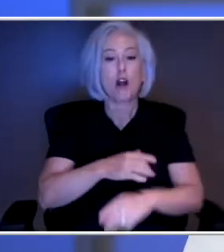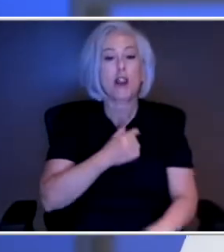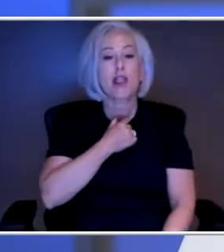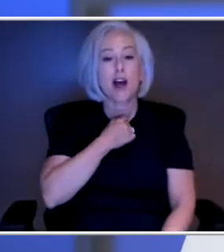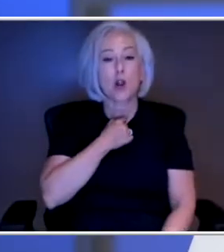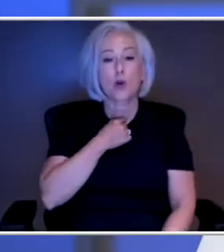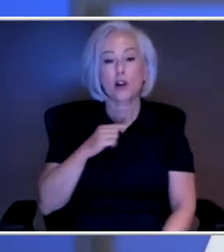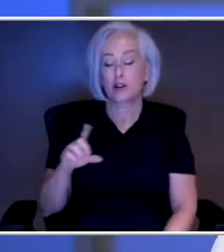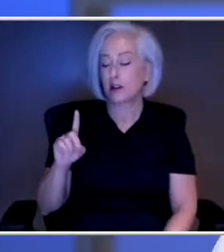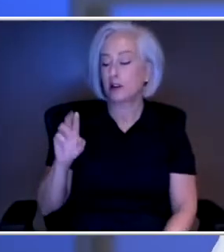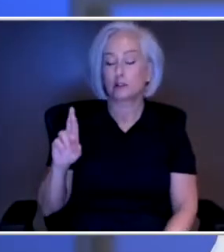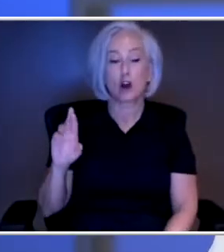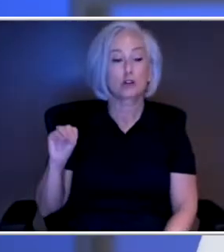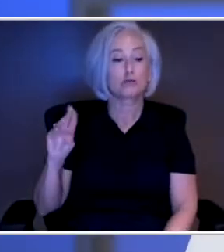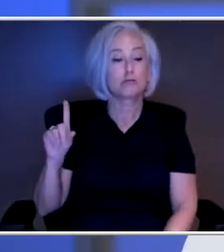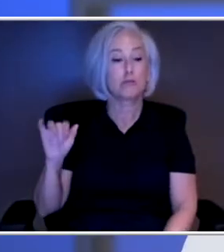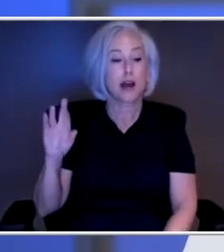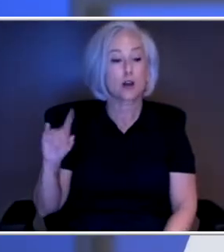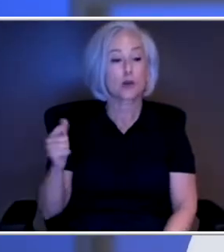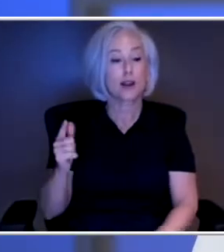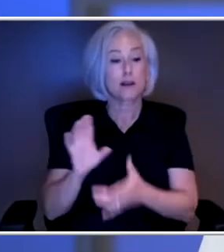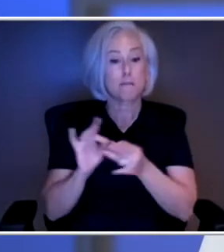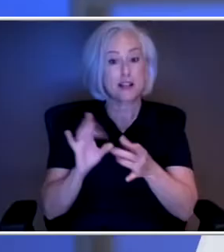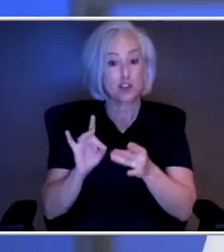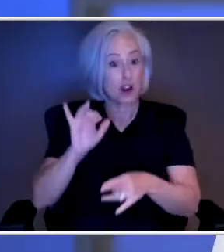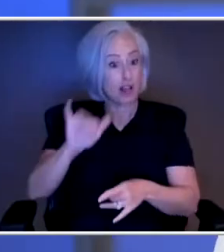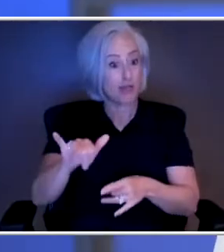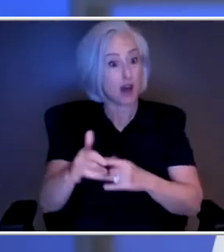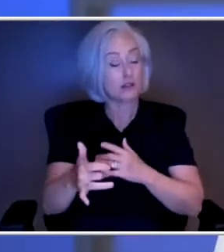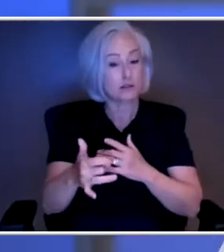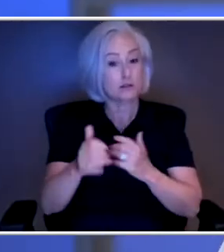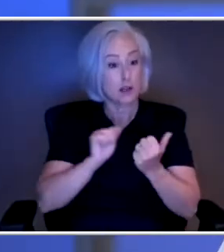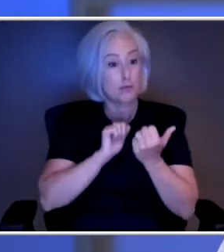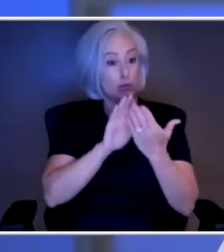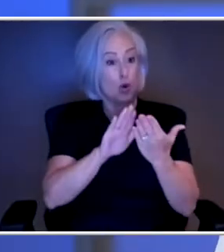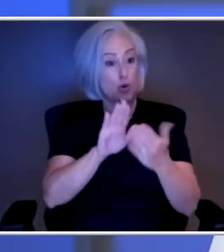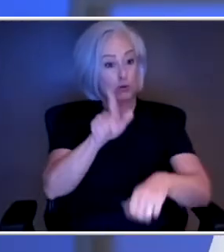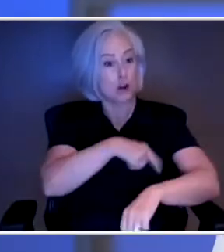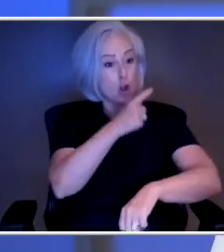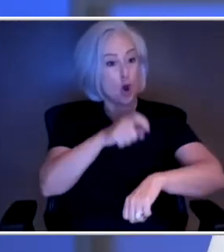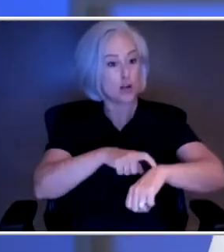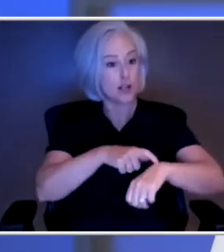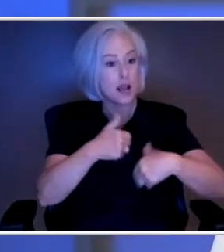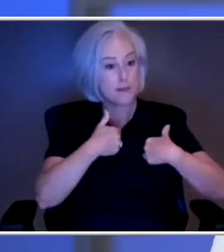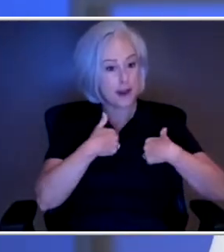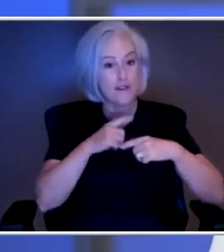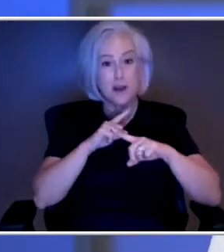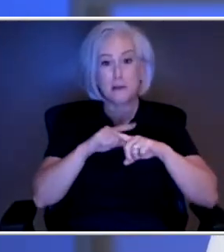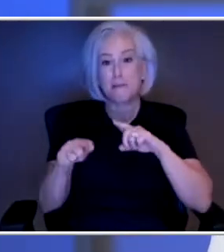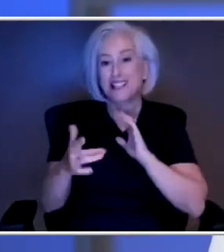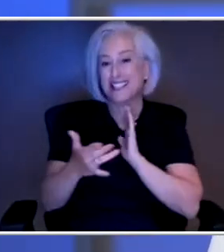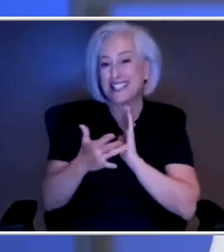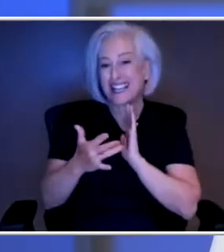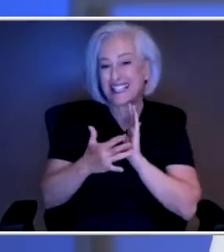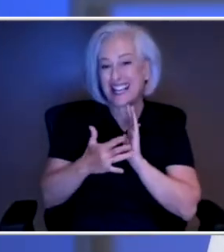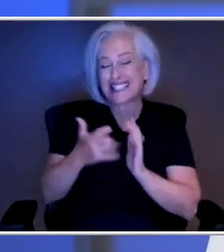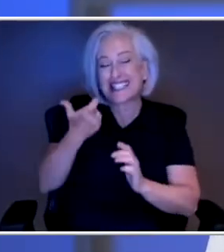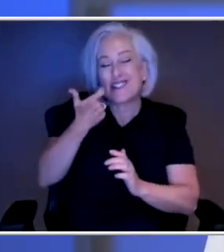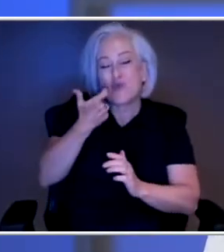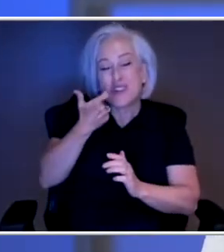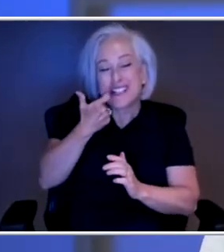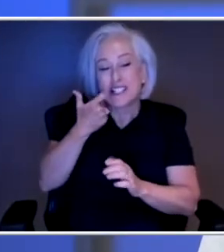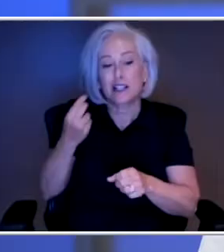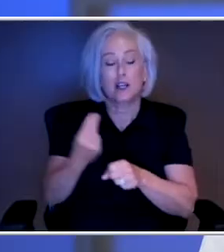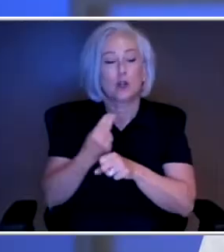said, the technique has been around for a long time, but the technology has only been in the last few years to be able to use a probe to get into a